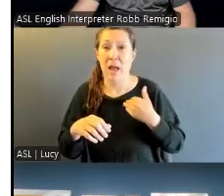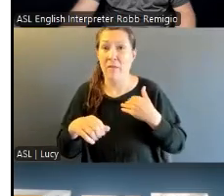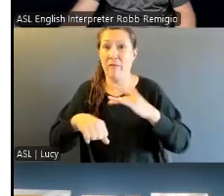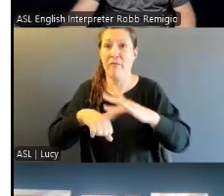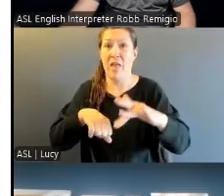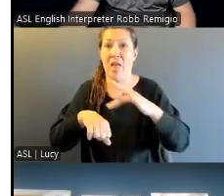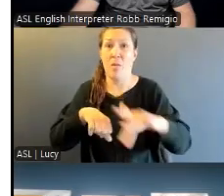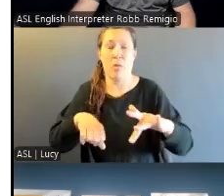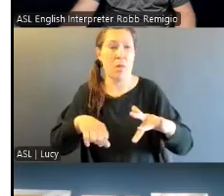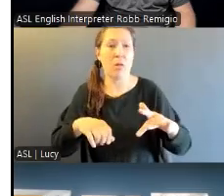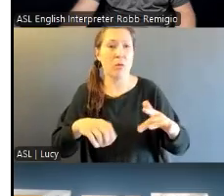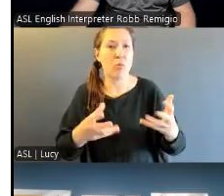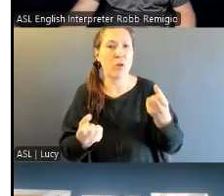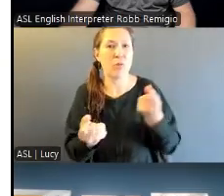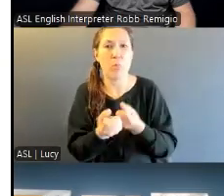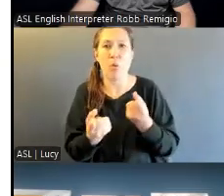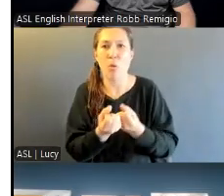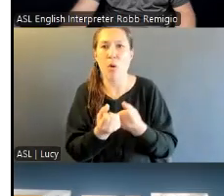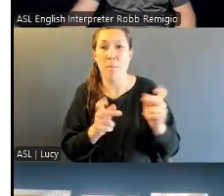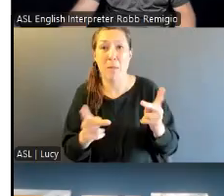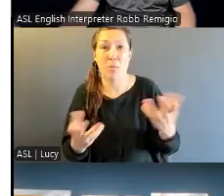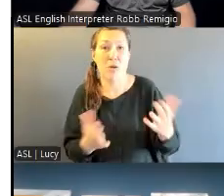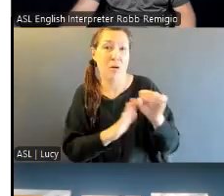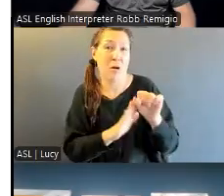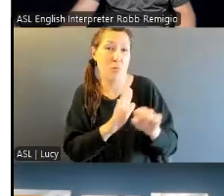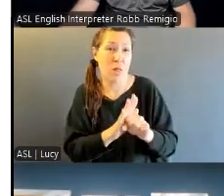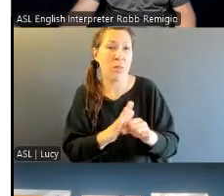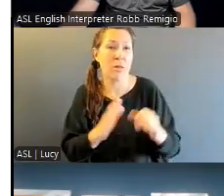the Commonwealth too. So we'll go to the next slide.